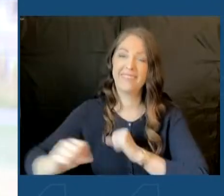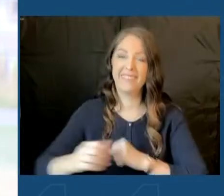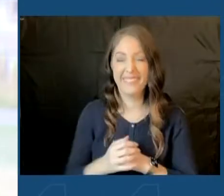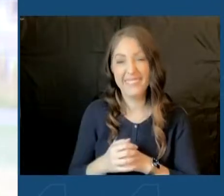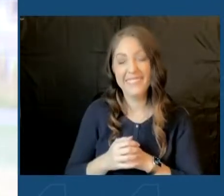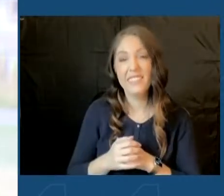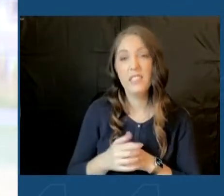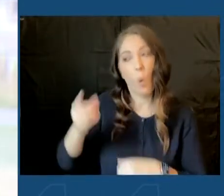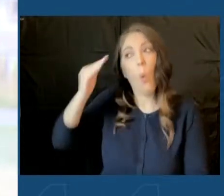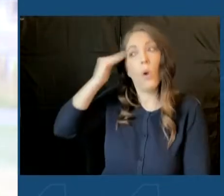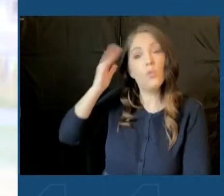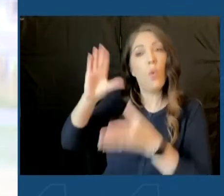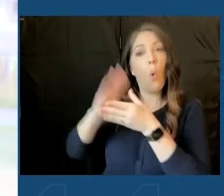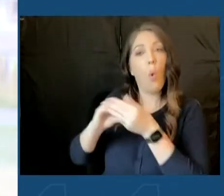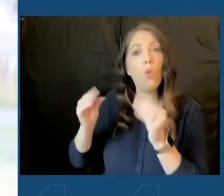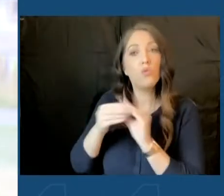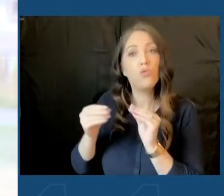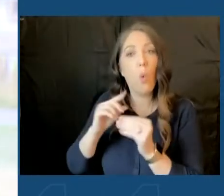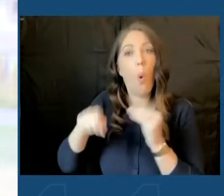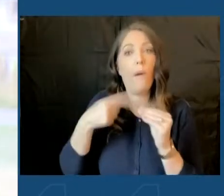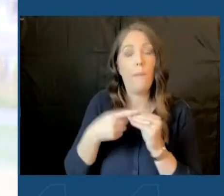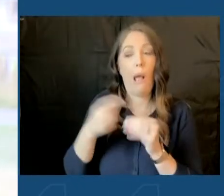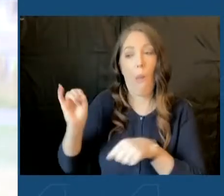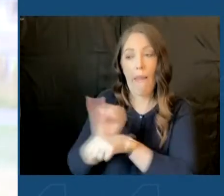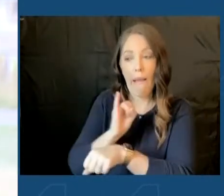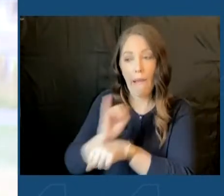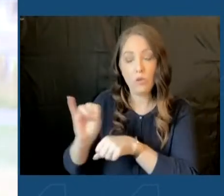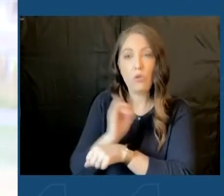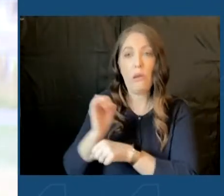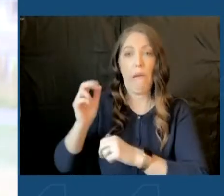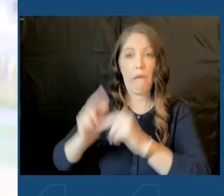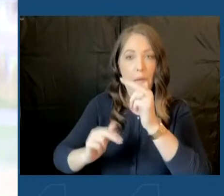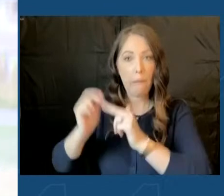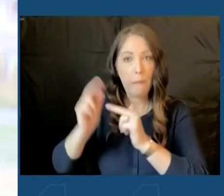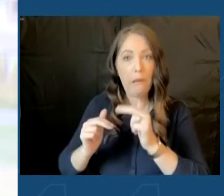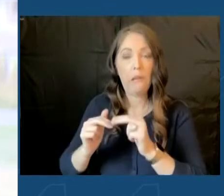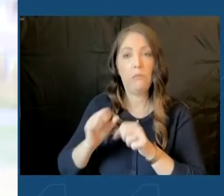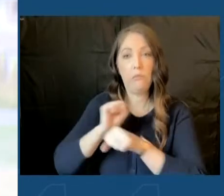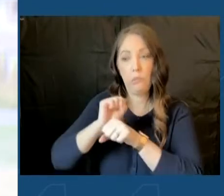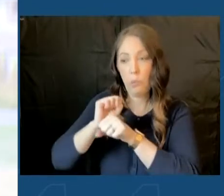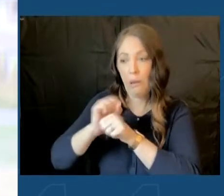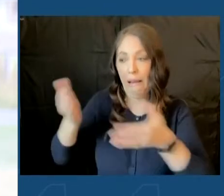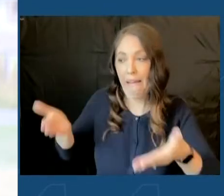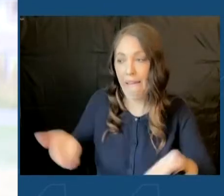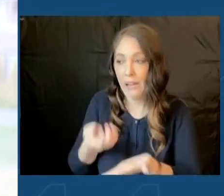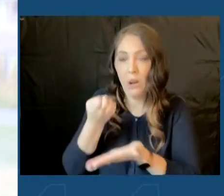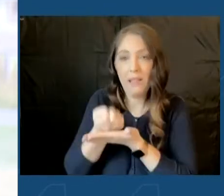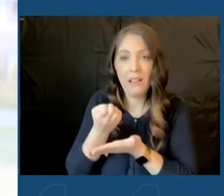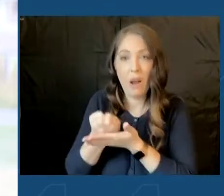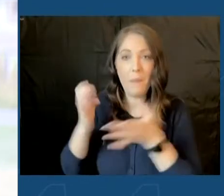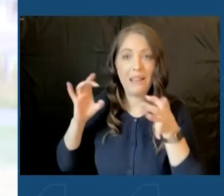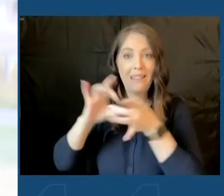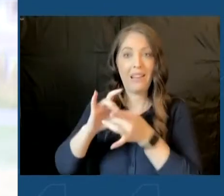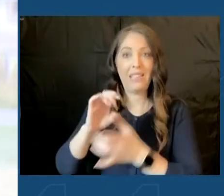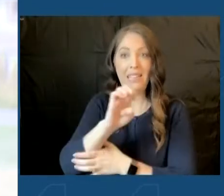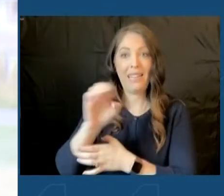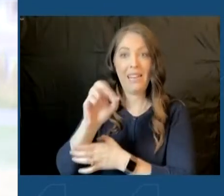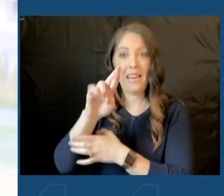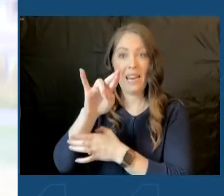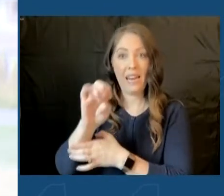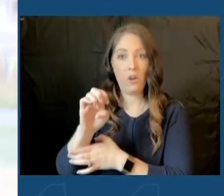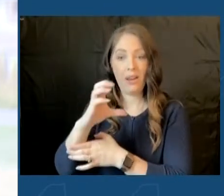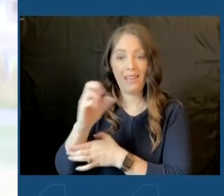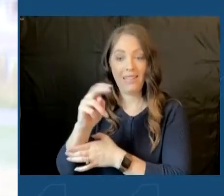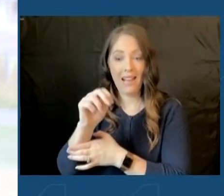story. We know the story of the industries that were here and built up an entire economy, the connection with the Erie Canal, and how that changed a